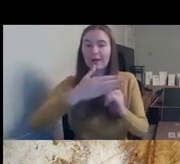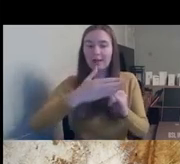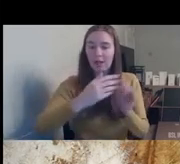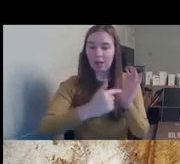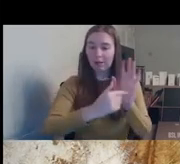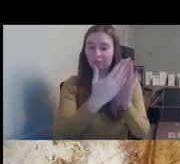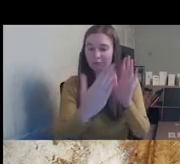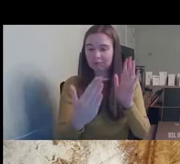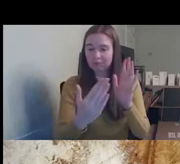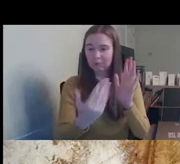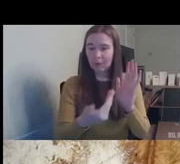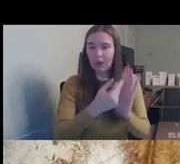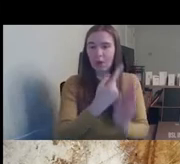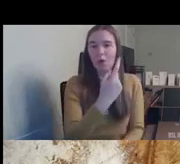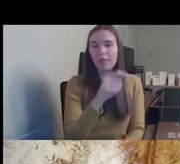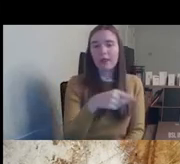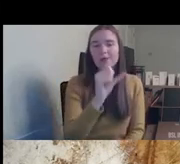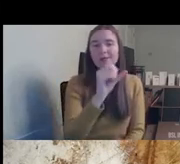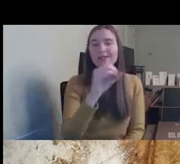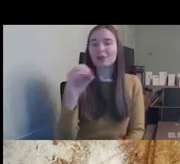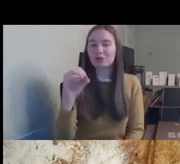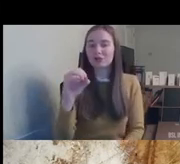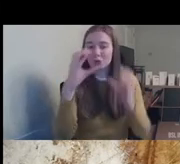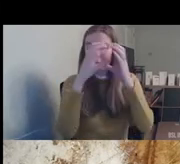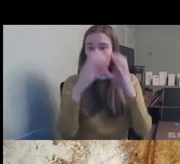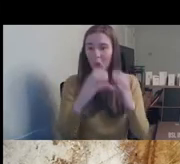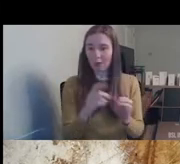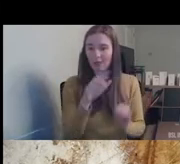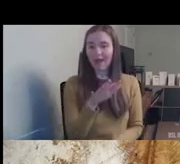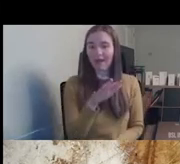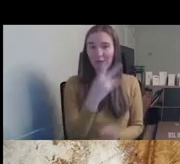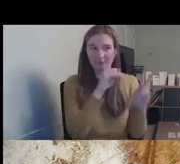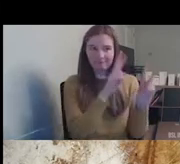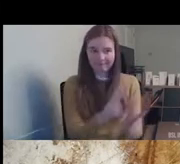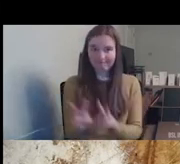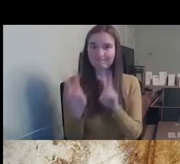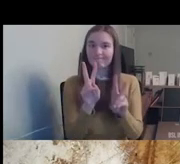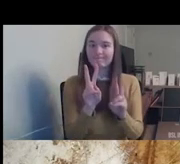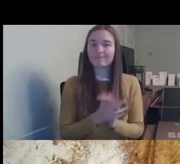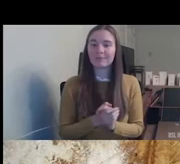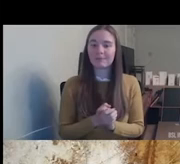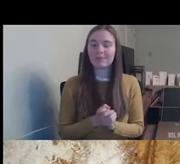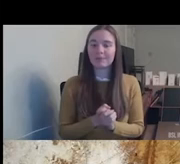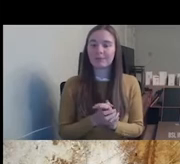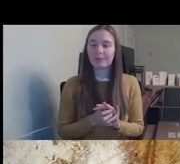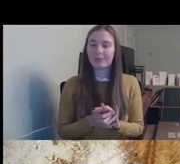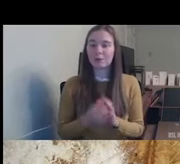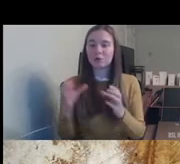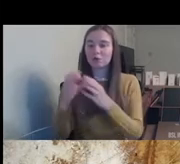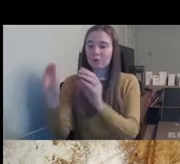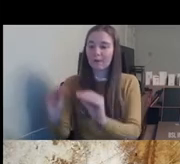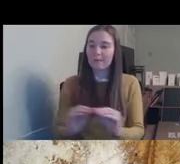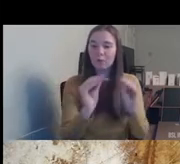,600 stones. So we got the stones transported to Nairobi. Then we had to drill